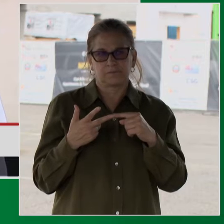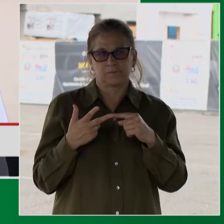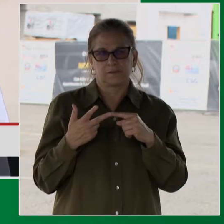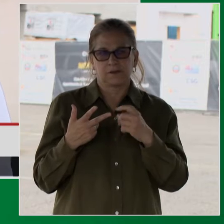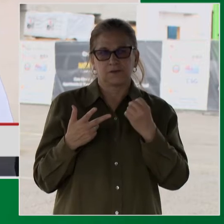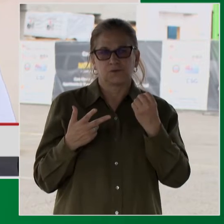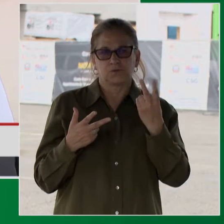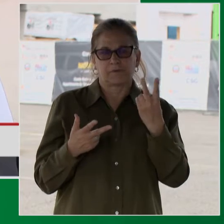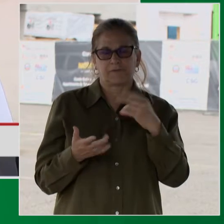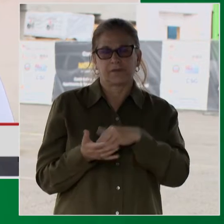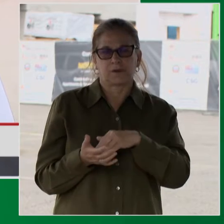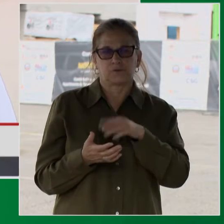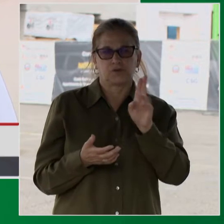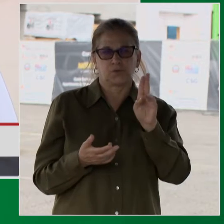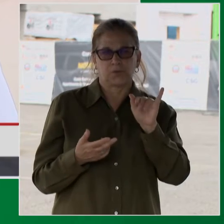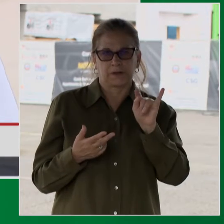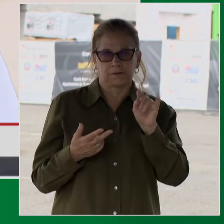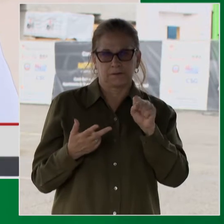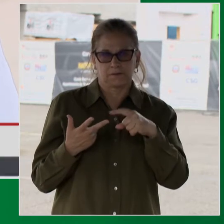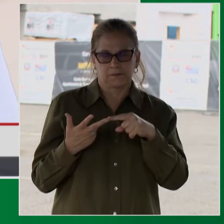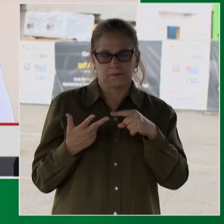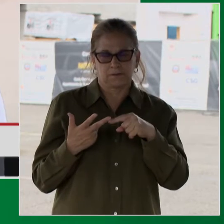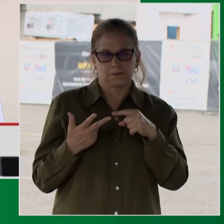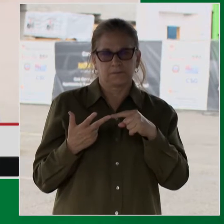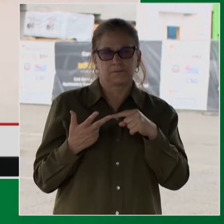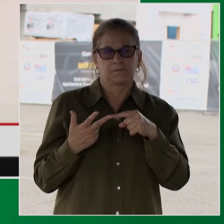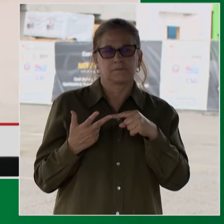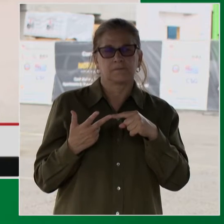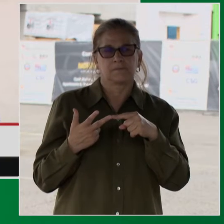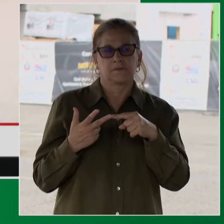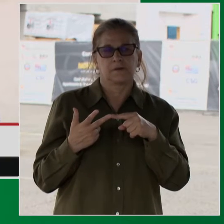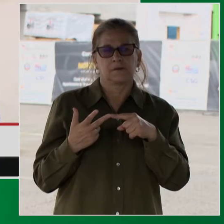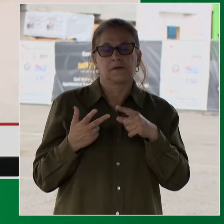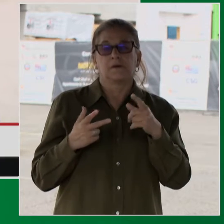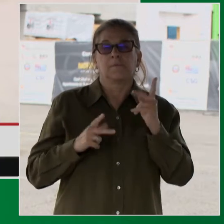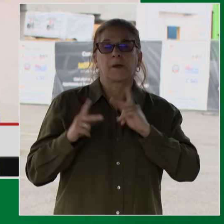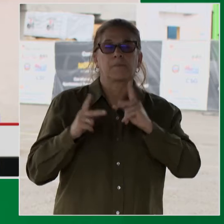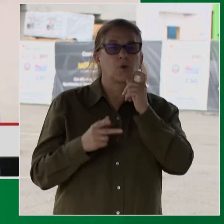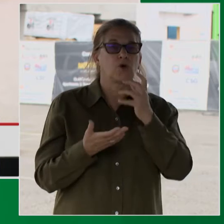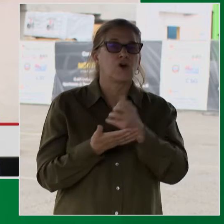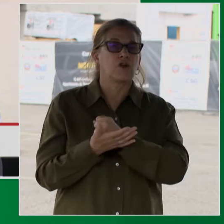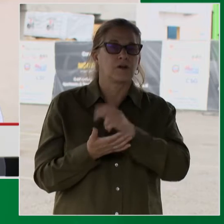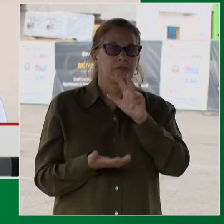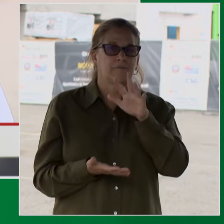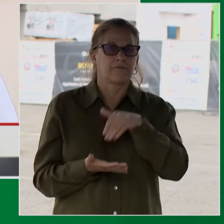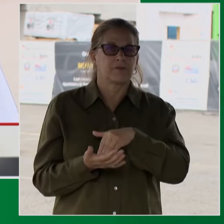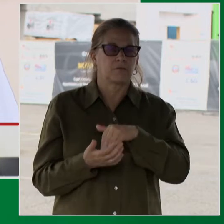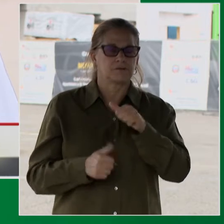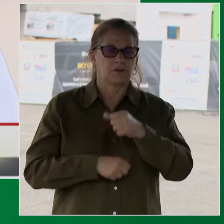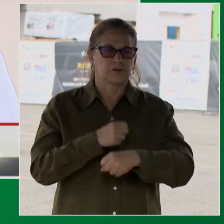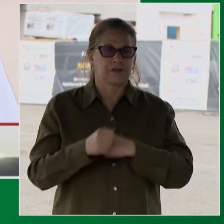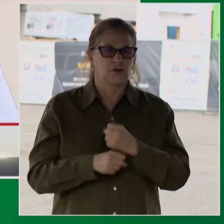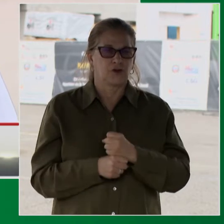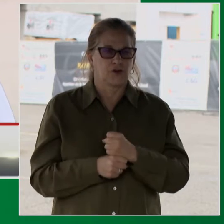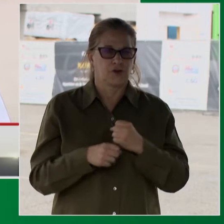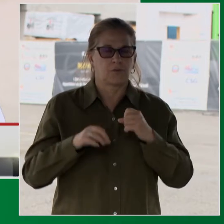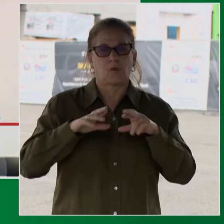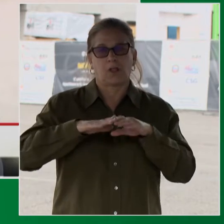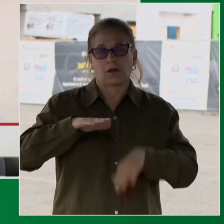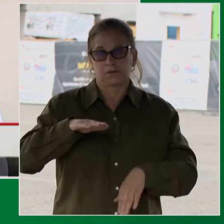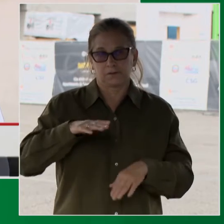those who are making, say, $35,000 a year or less, and that is the one major bucket. And then we do look, though, at